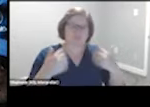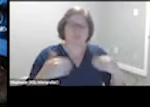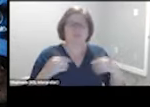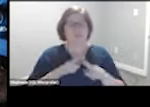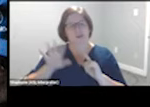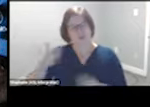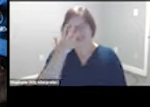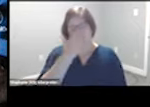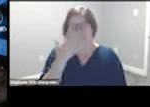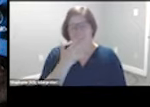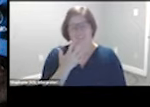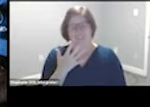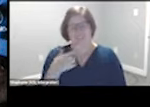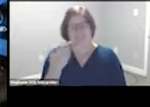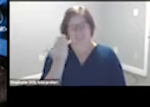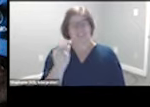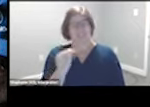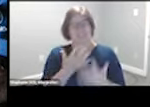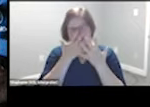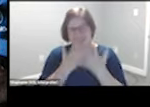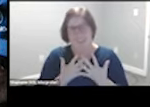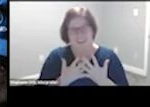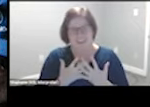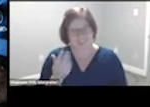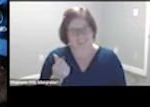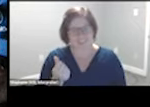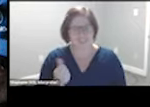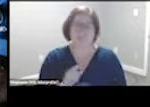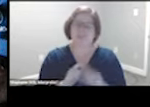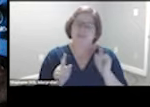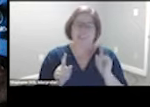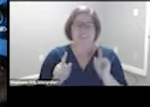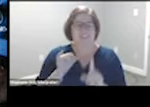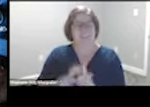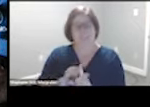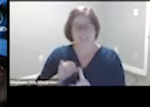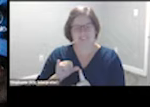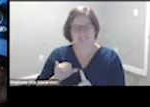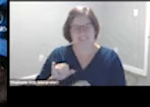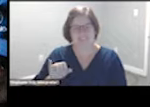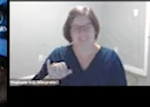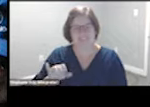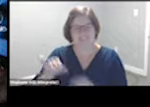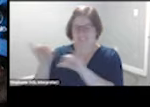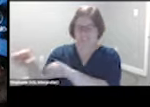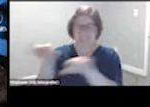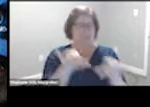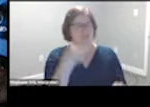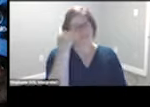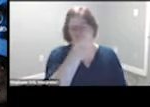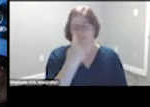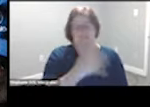almost sad. It's so kind of sad. But that's exactly same face of my mom on